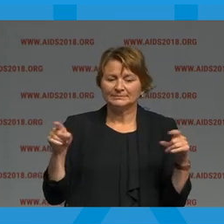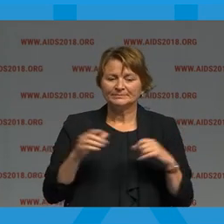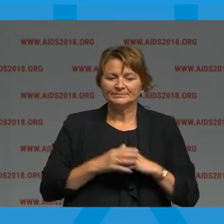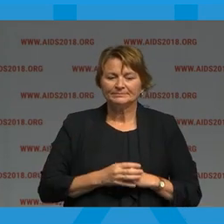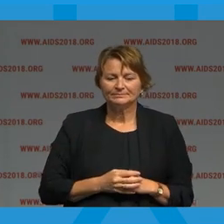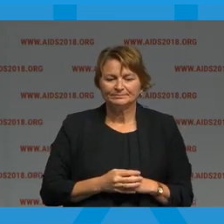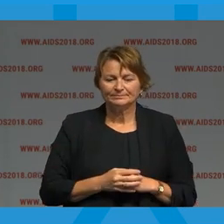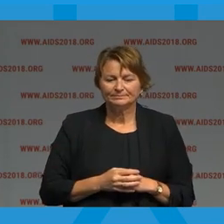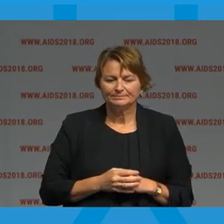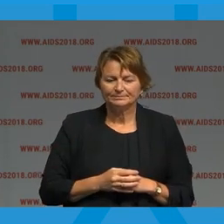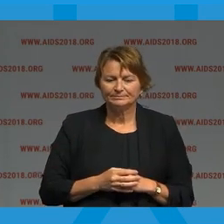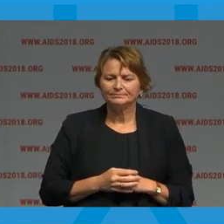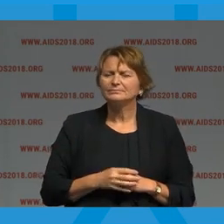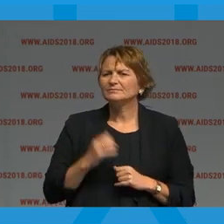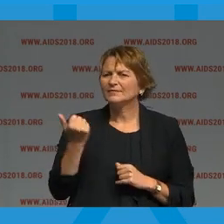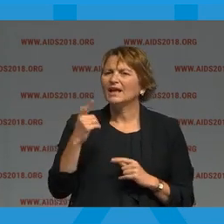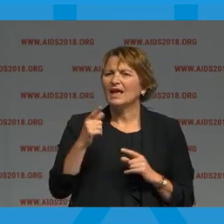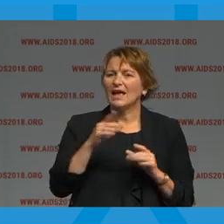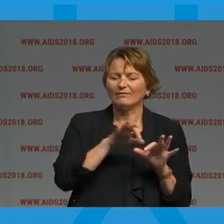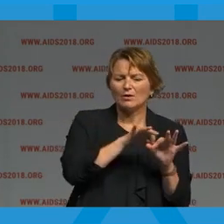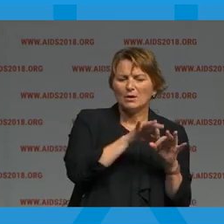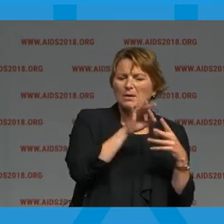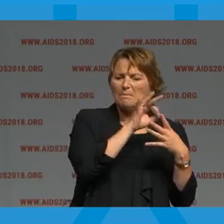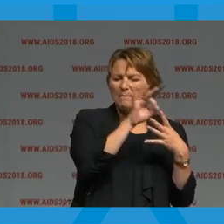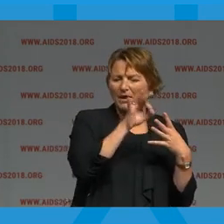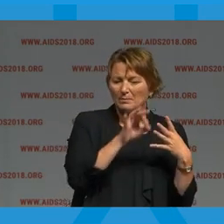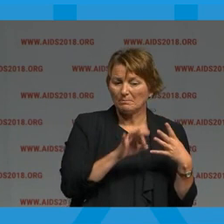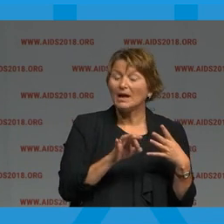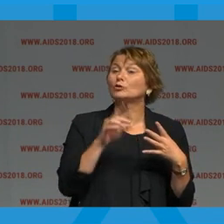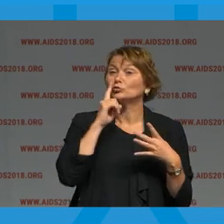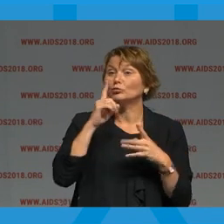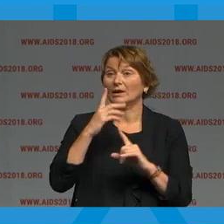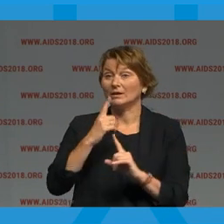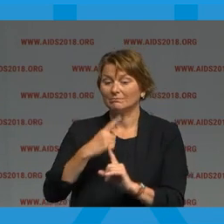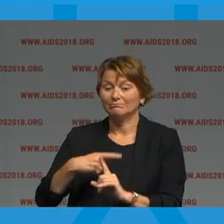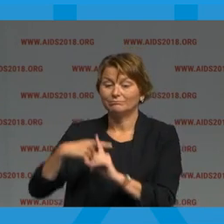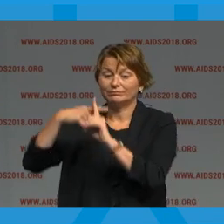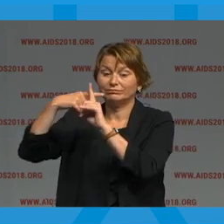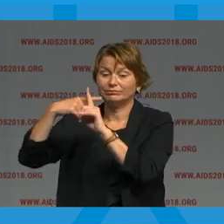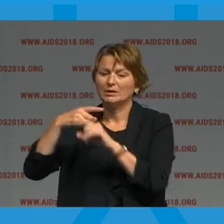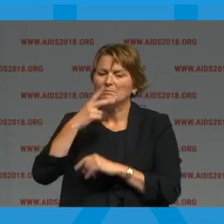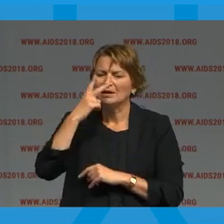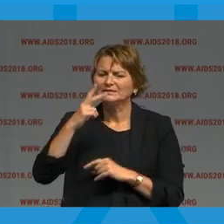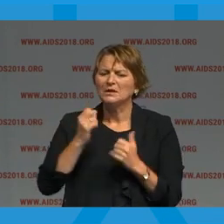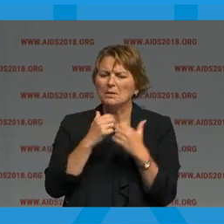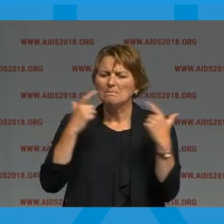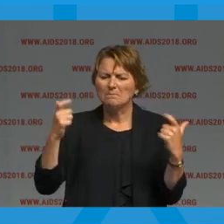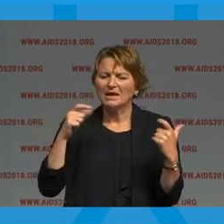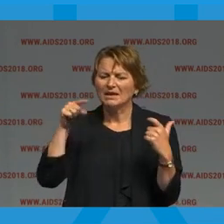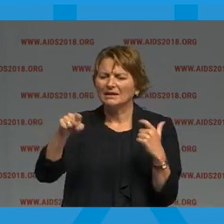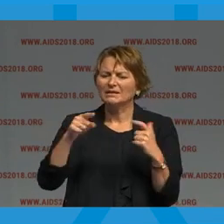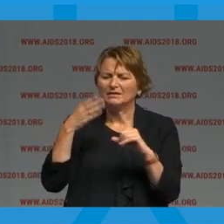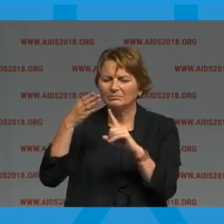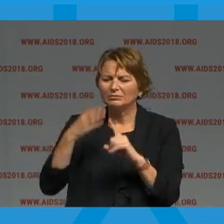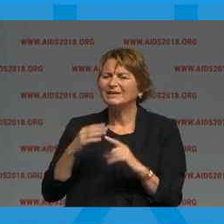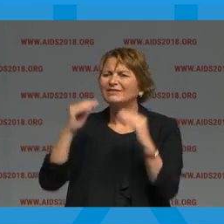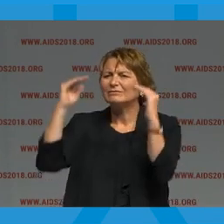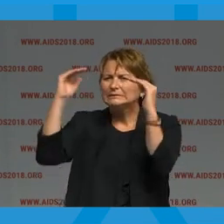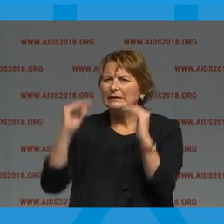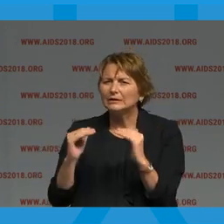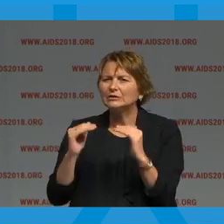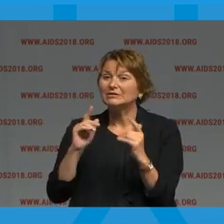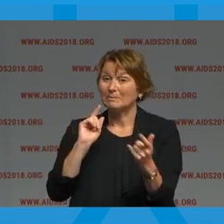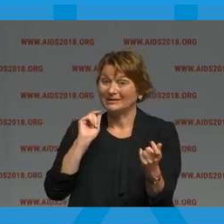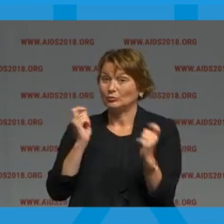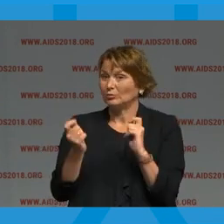bictegravir. Lipid parameters significantly improved, and yes, you see a median EGFR decreased with switch,